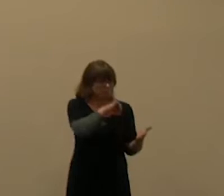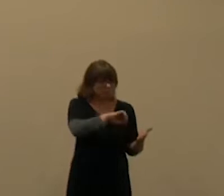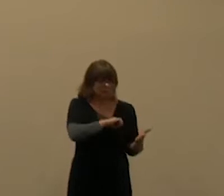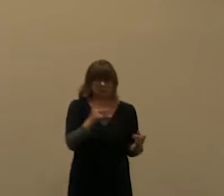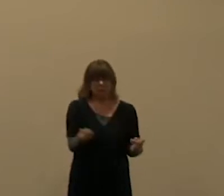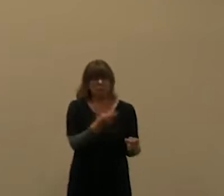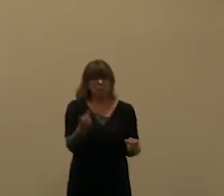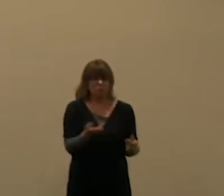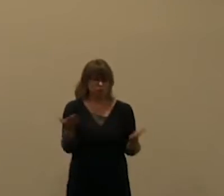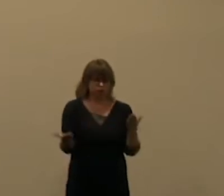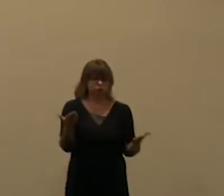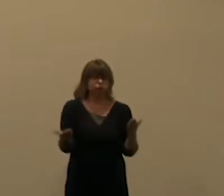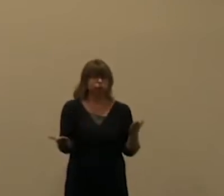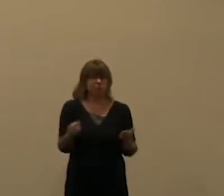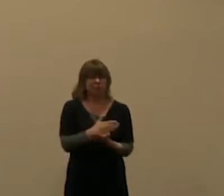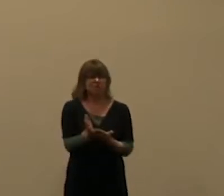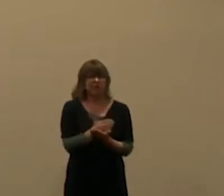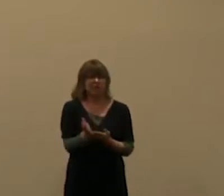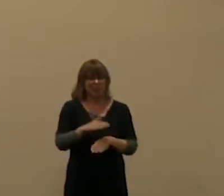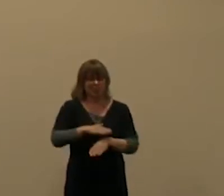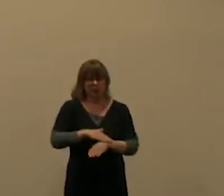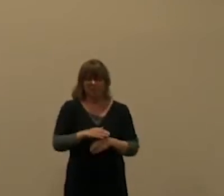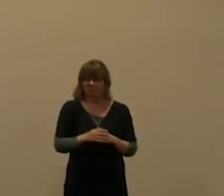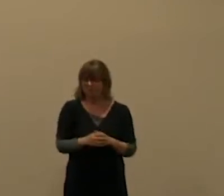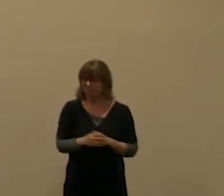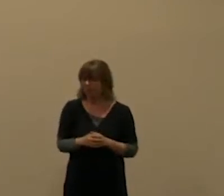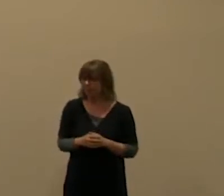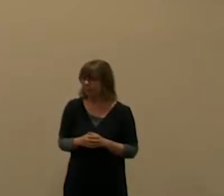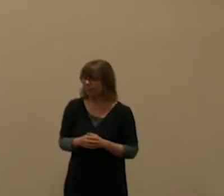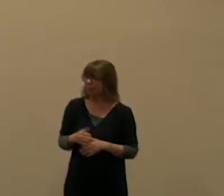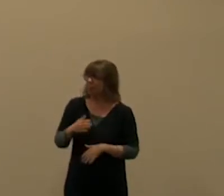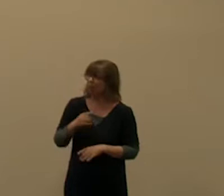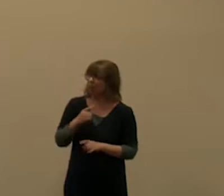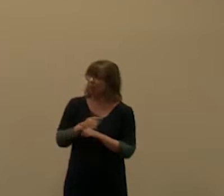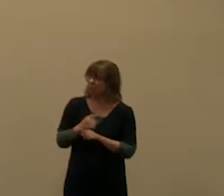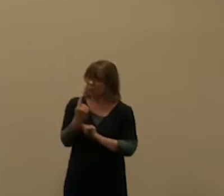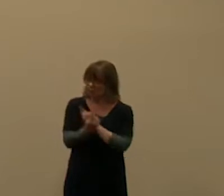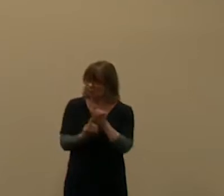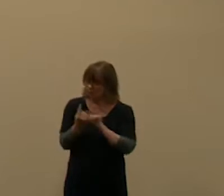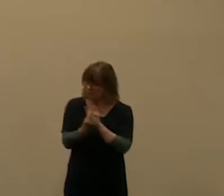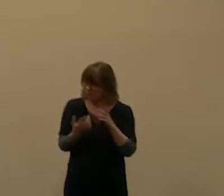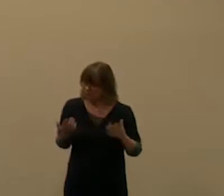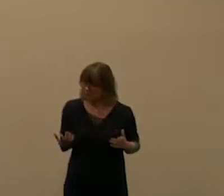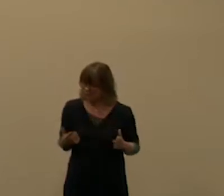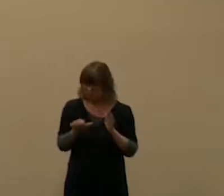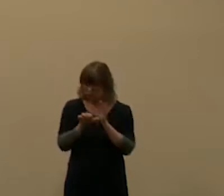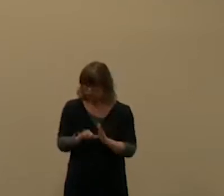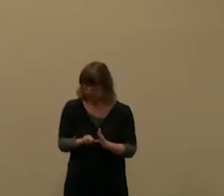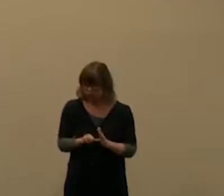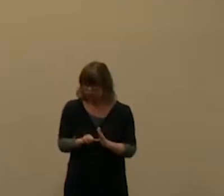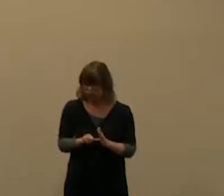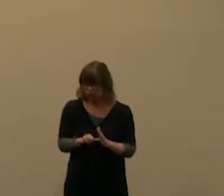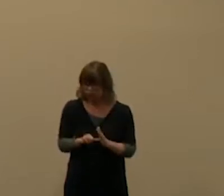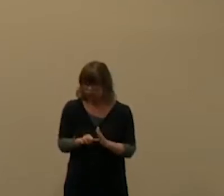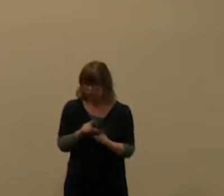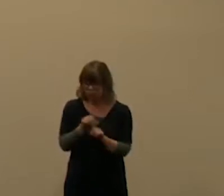has lots of benefits. Now, if we talk about meetings, that is difficult if you want